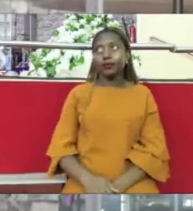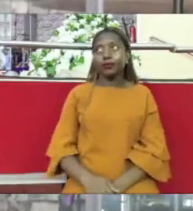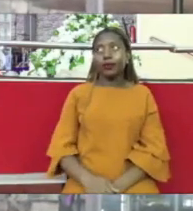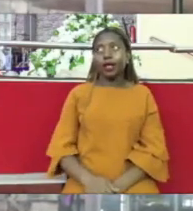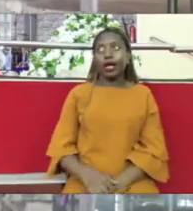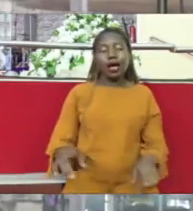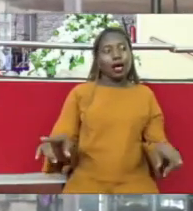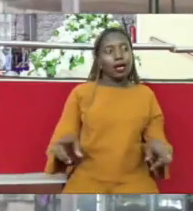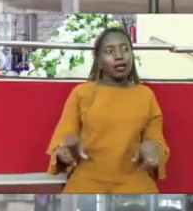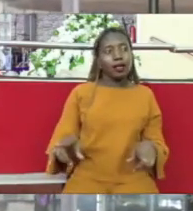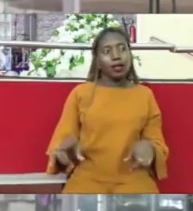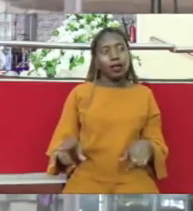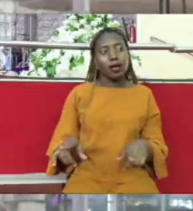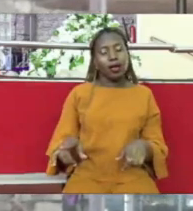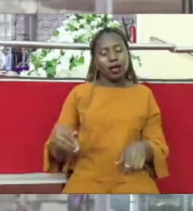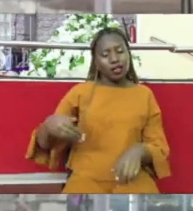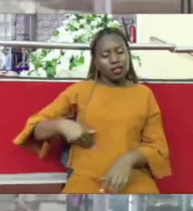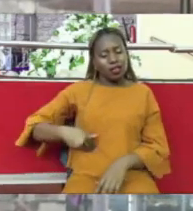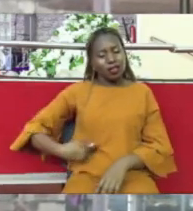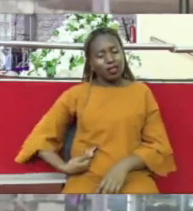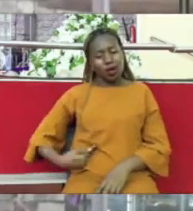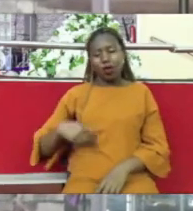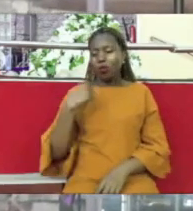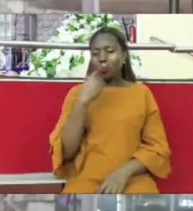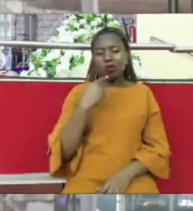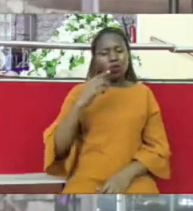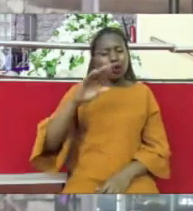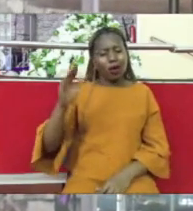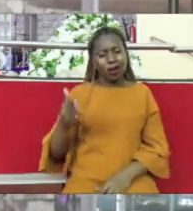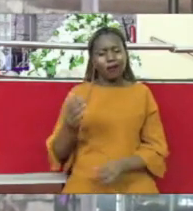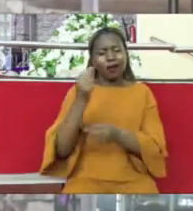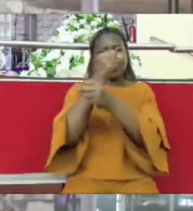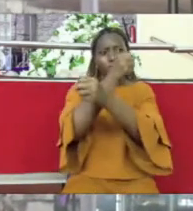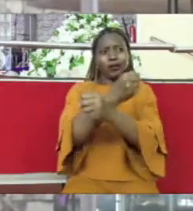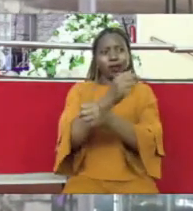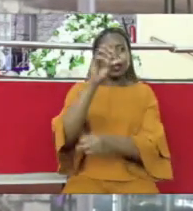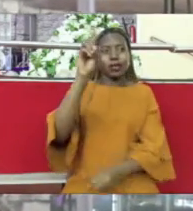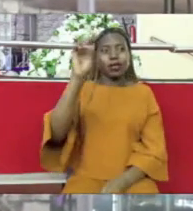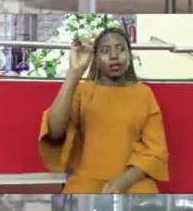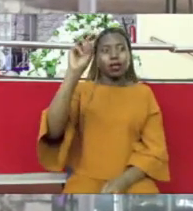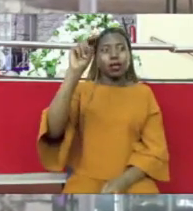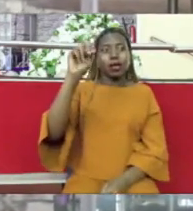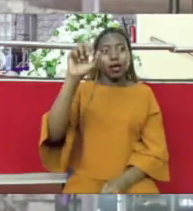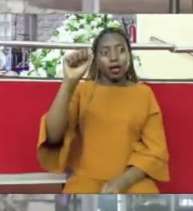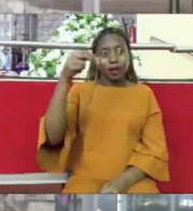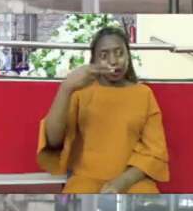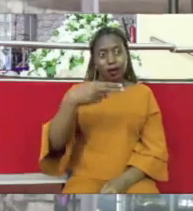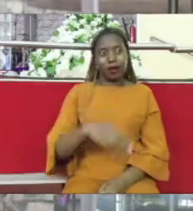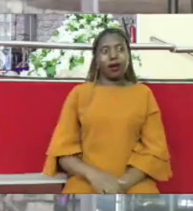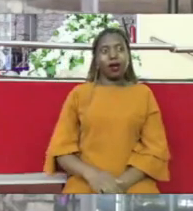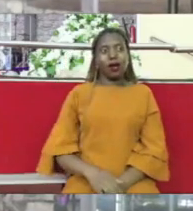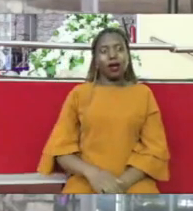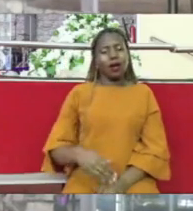who never protected Dinah, na kinyume na Yakobo ambaye hakumlinda Dinah, the Jacob who was silent because of